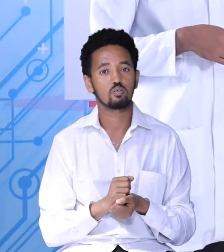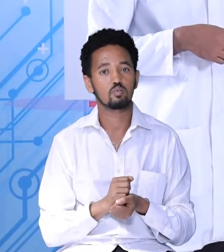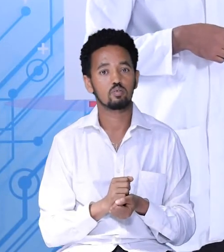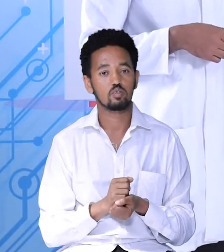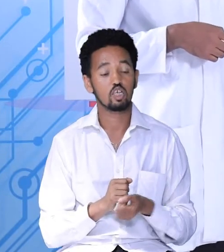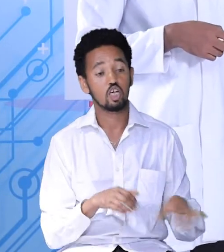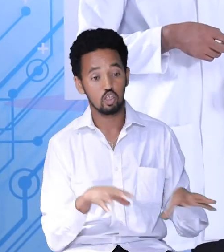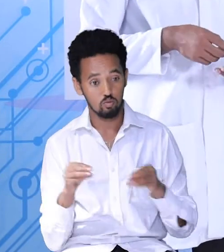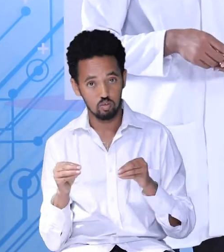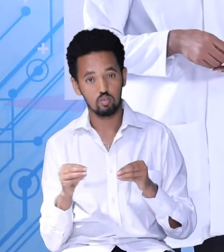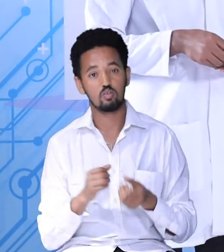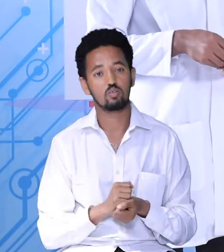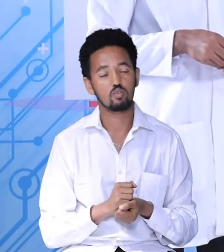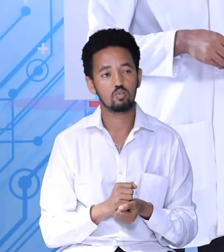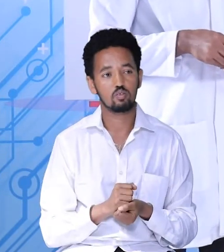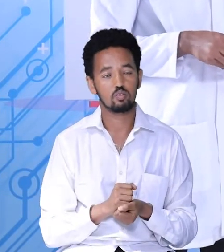Students,